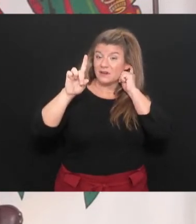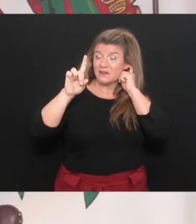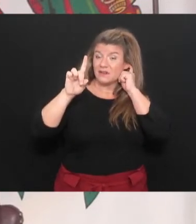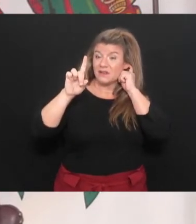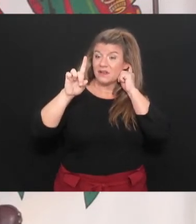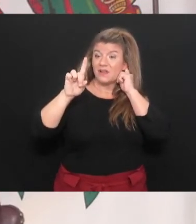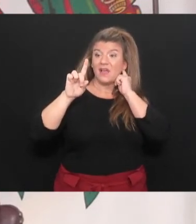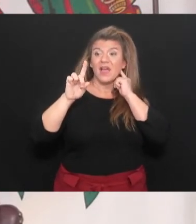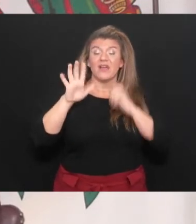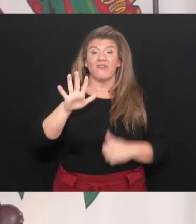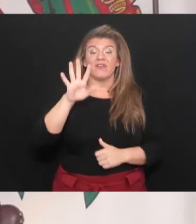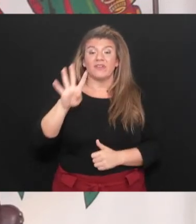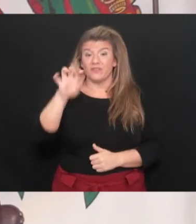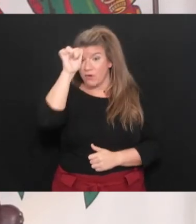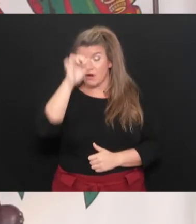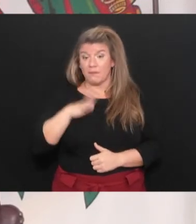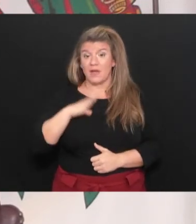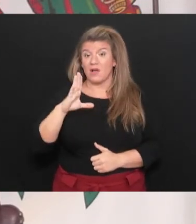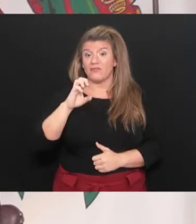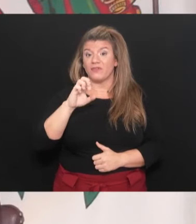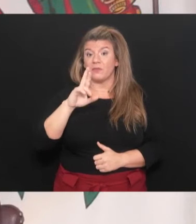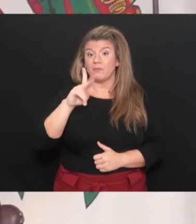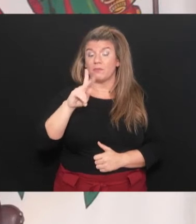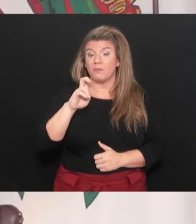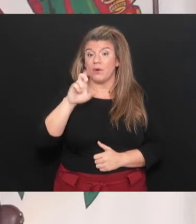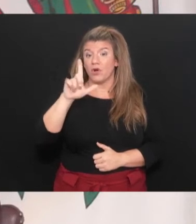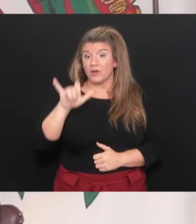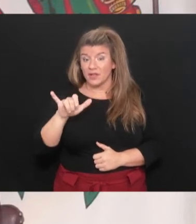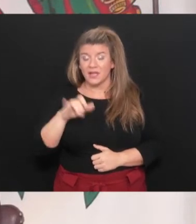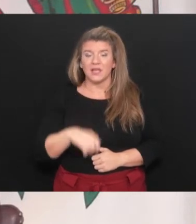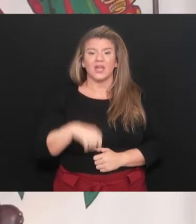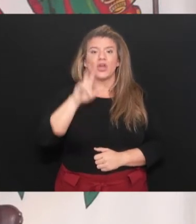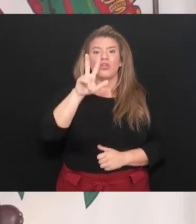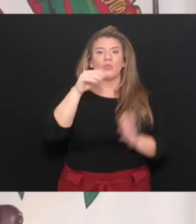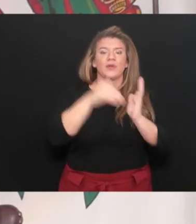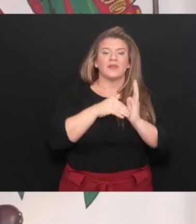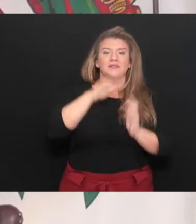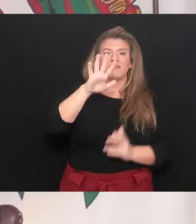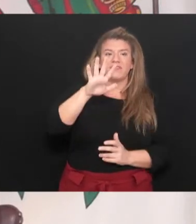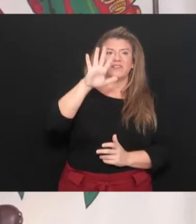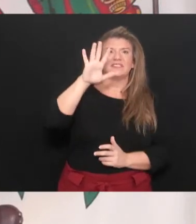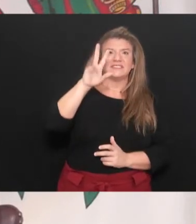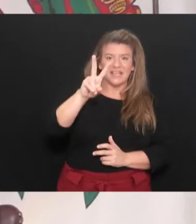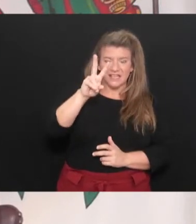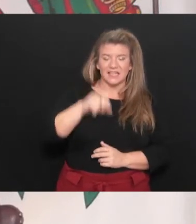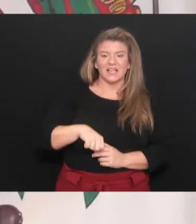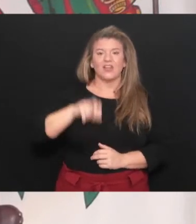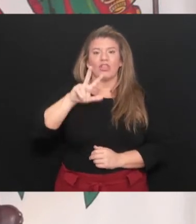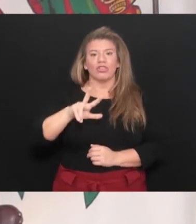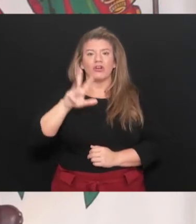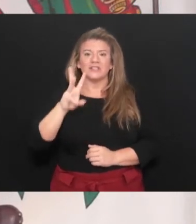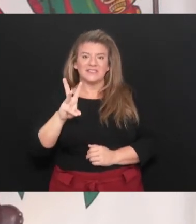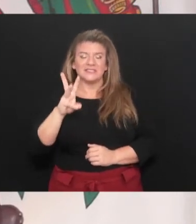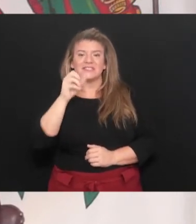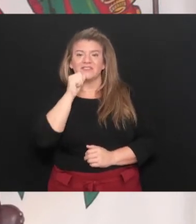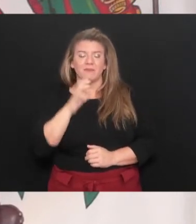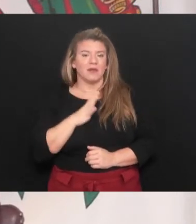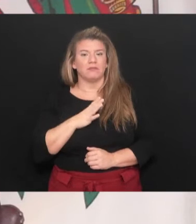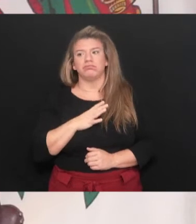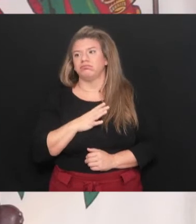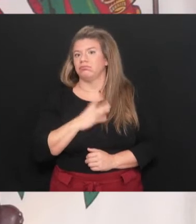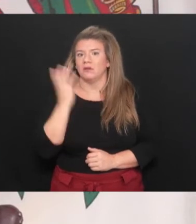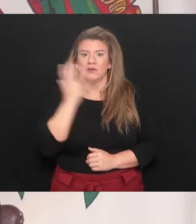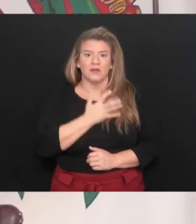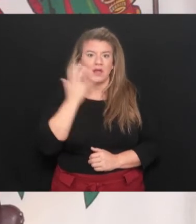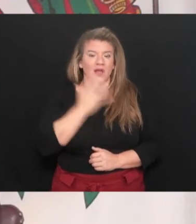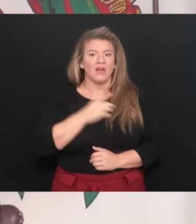a 54-year-old male from Berkeley County. The 3,052nd death, a 36-year-old female, gracious sakes,